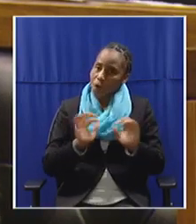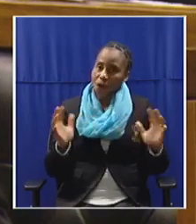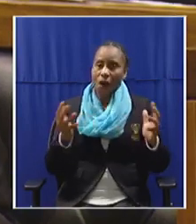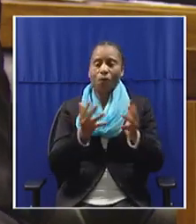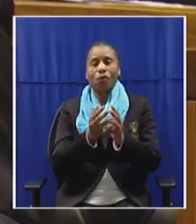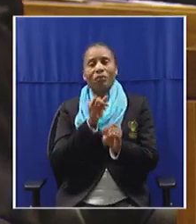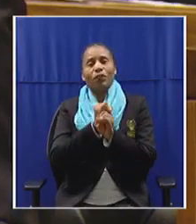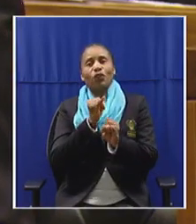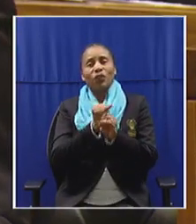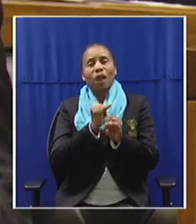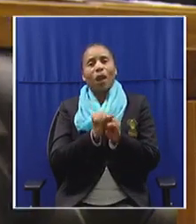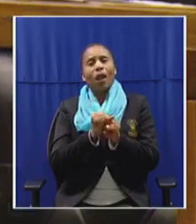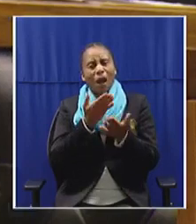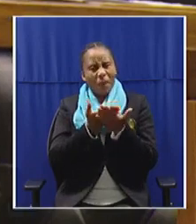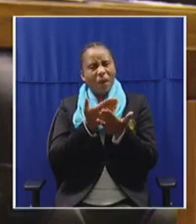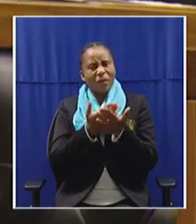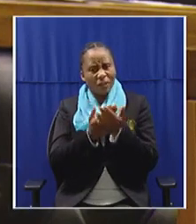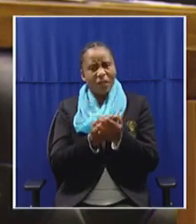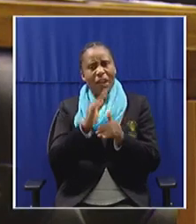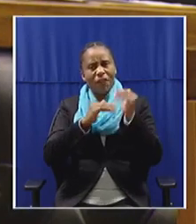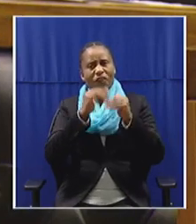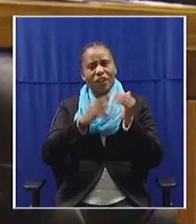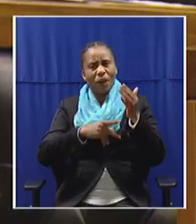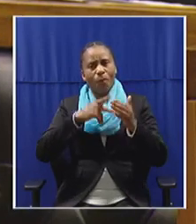to roll out infrastructure projects.